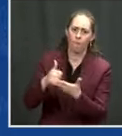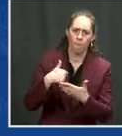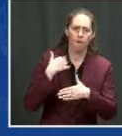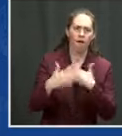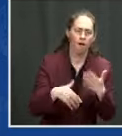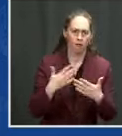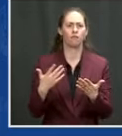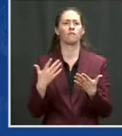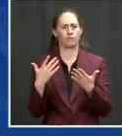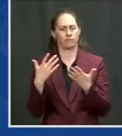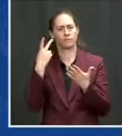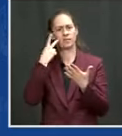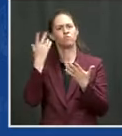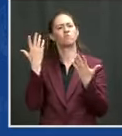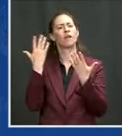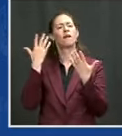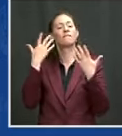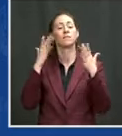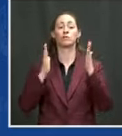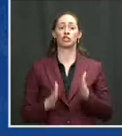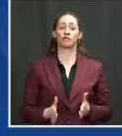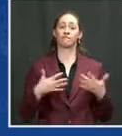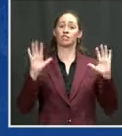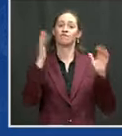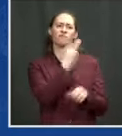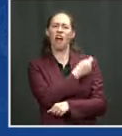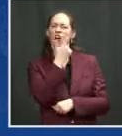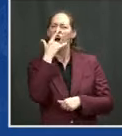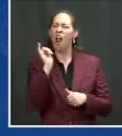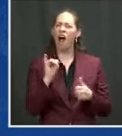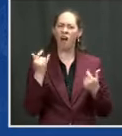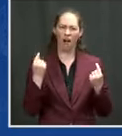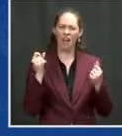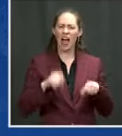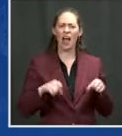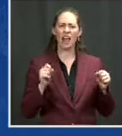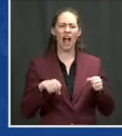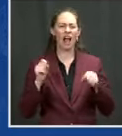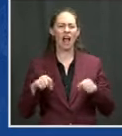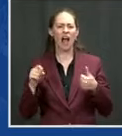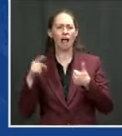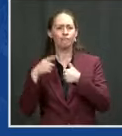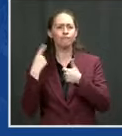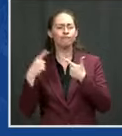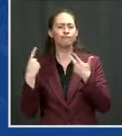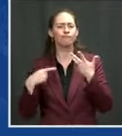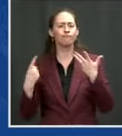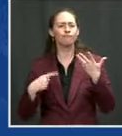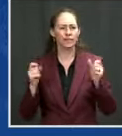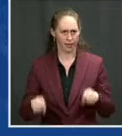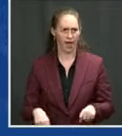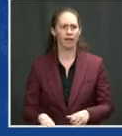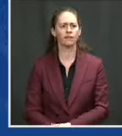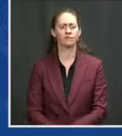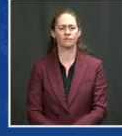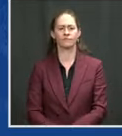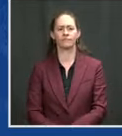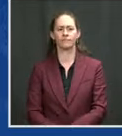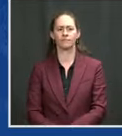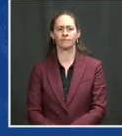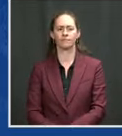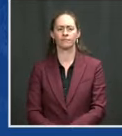do. I like to say that we have fully vaccinated people. We should start acting like it. And that's a big motivation to get the unvaccinated